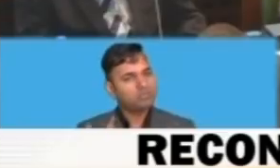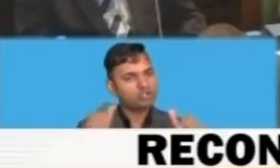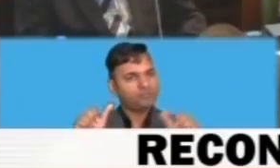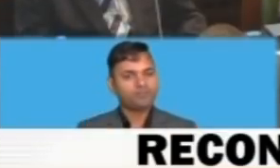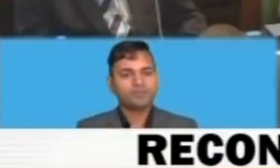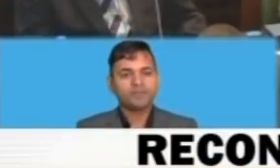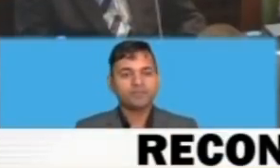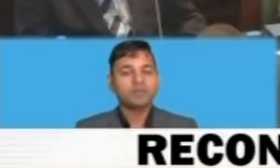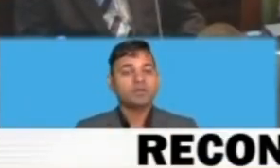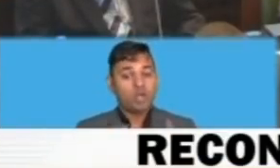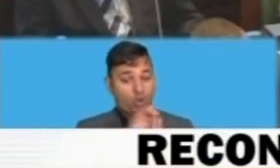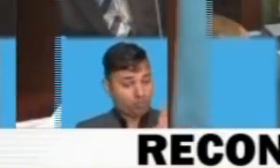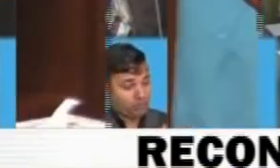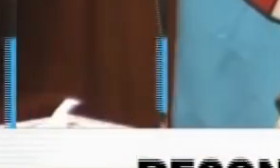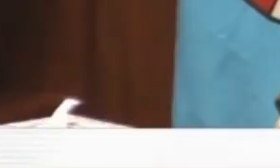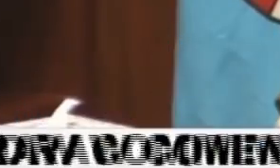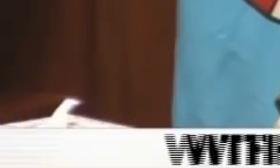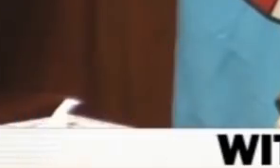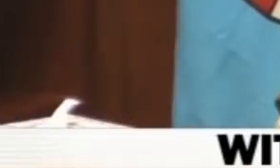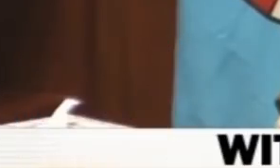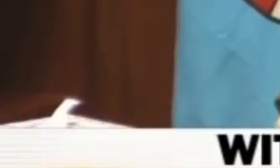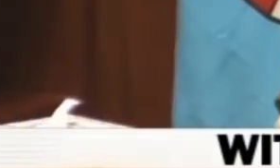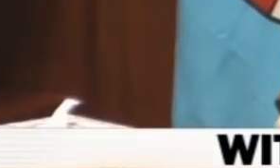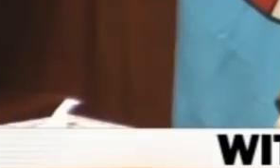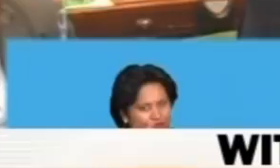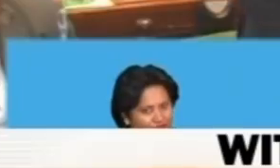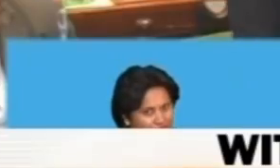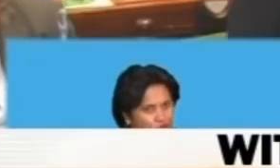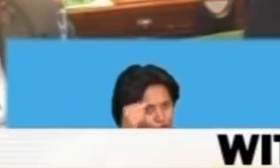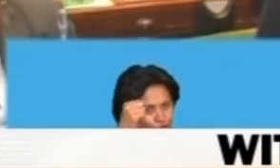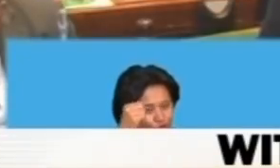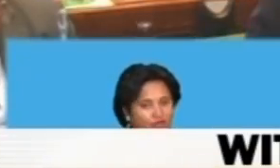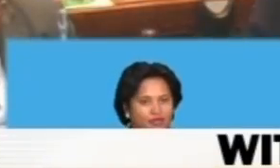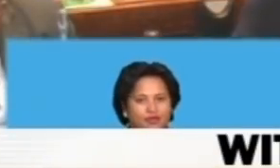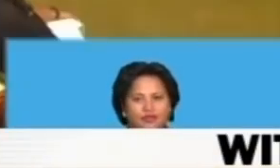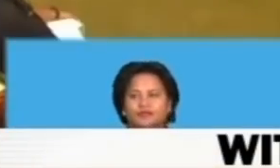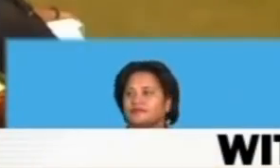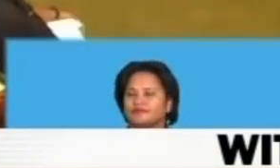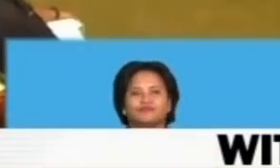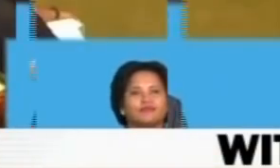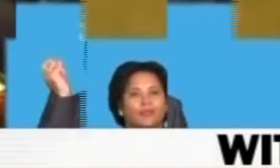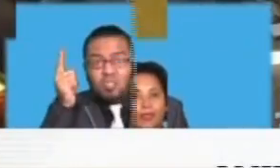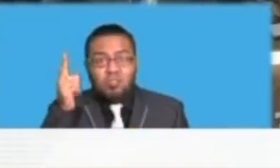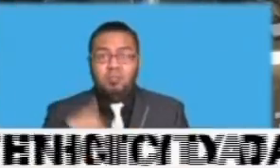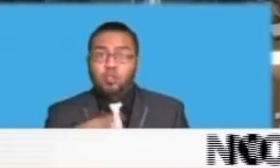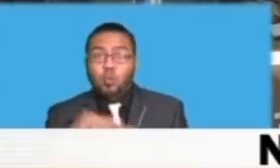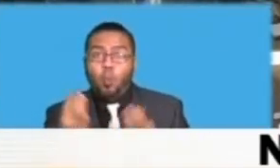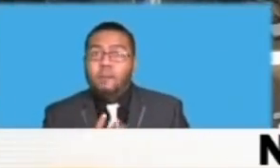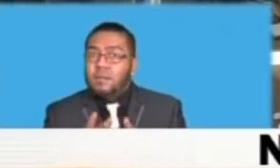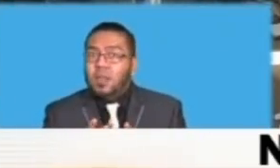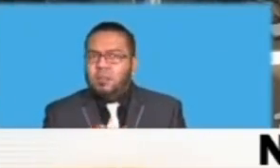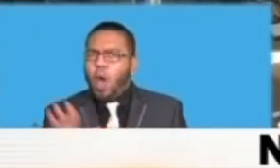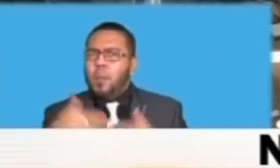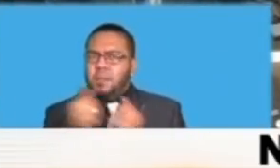no need for Truth and Reconciliation Commission in Fiji. Pramod Chand told to withdraw personal comments. An